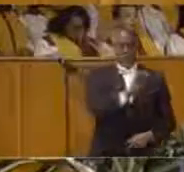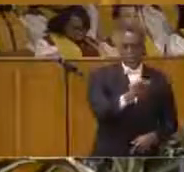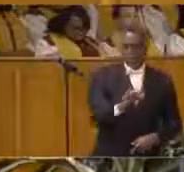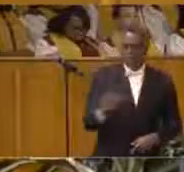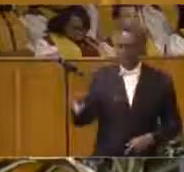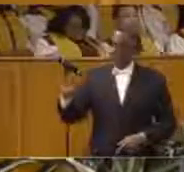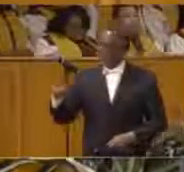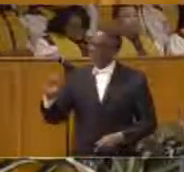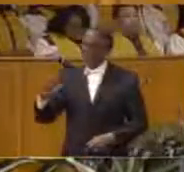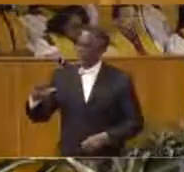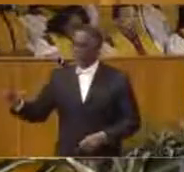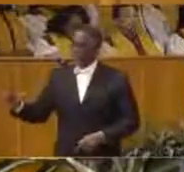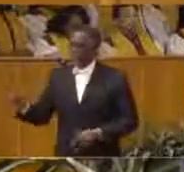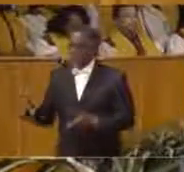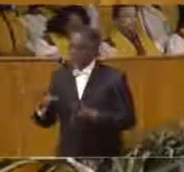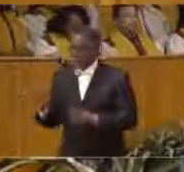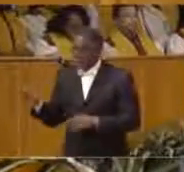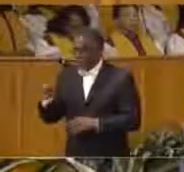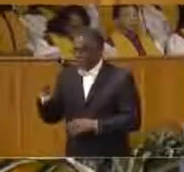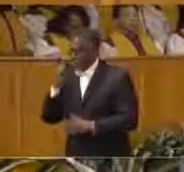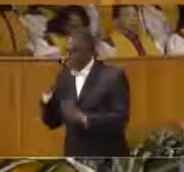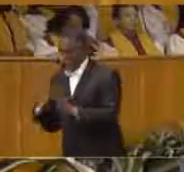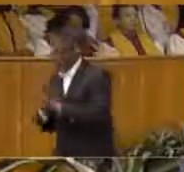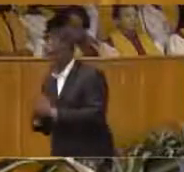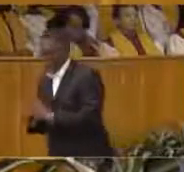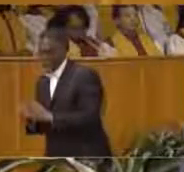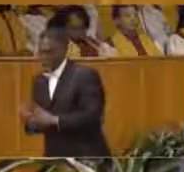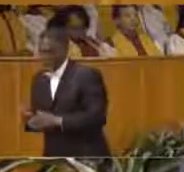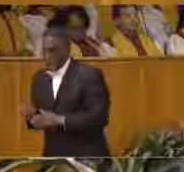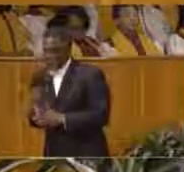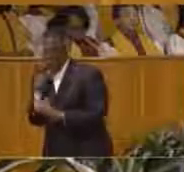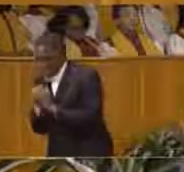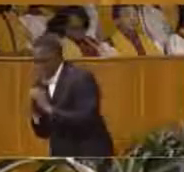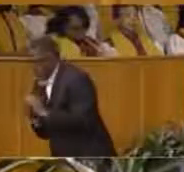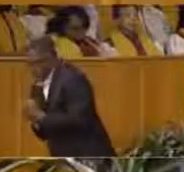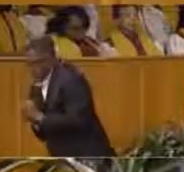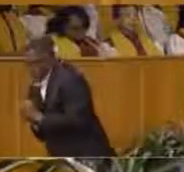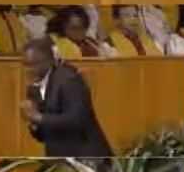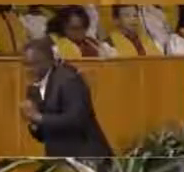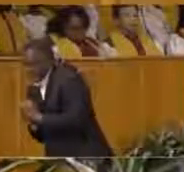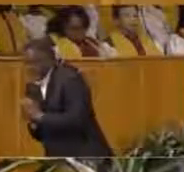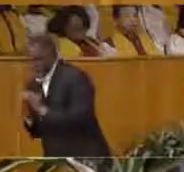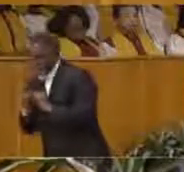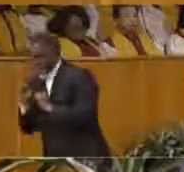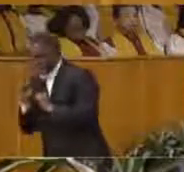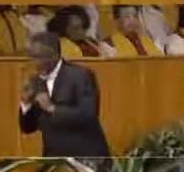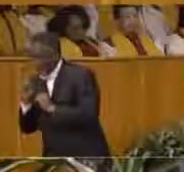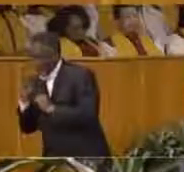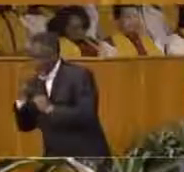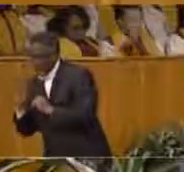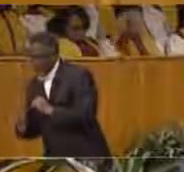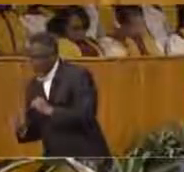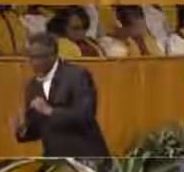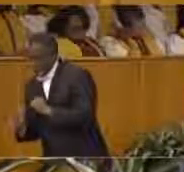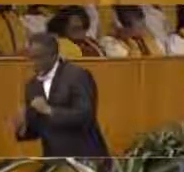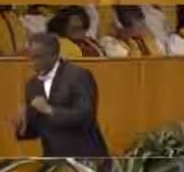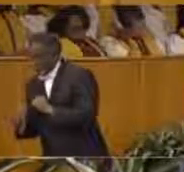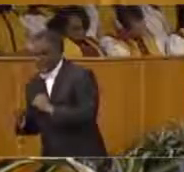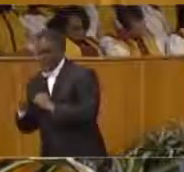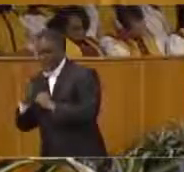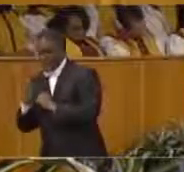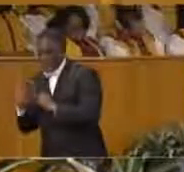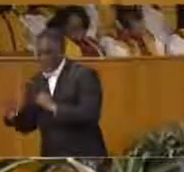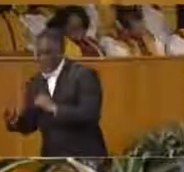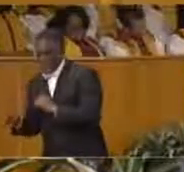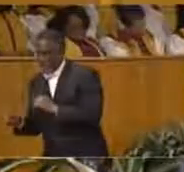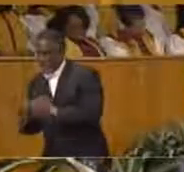When you steal, you try not to get caught. When you steal, you don't want anybody to know you've done. Stealing is when you take that package